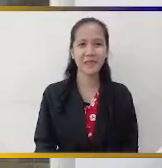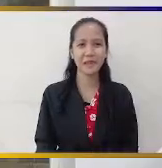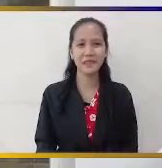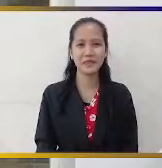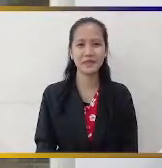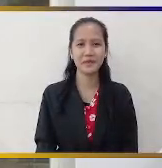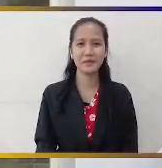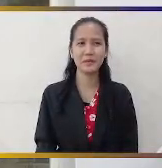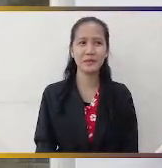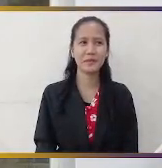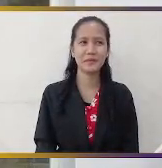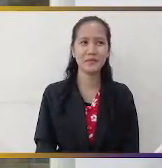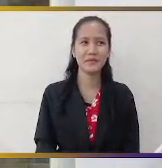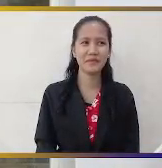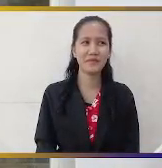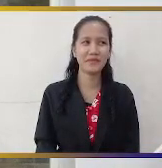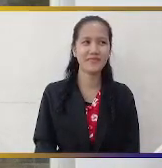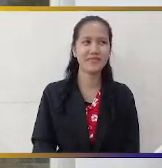might give it back differently.